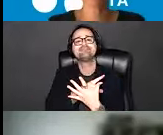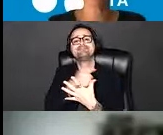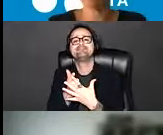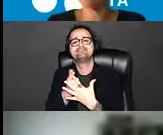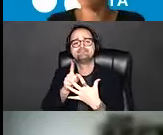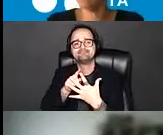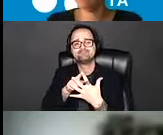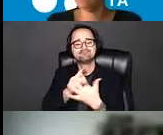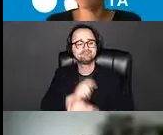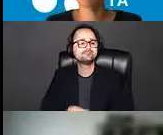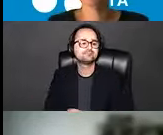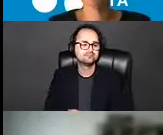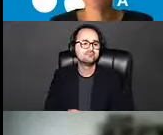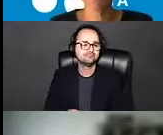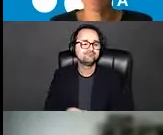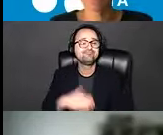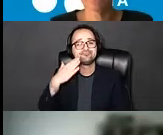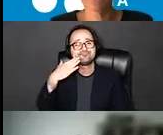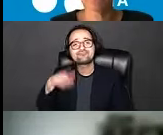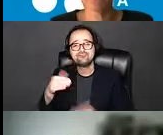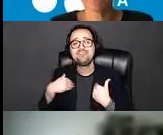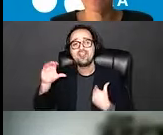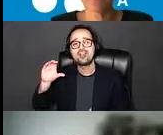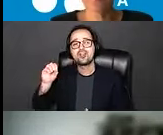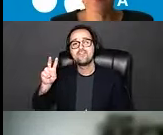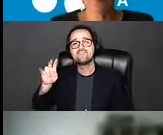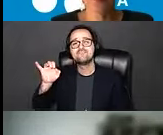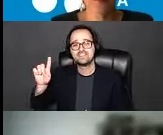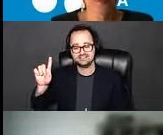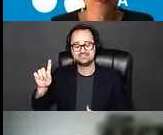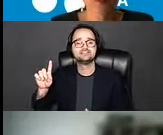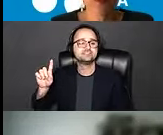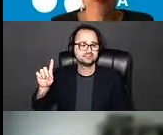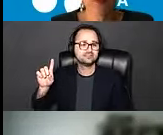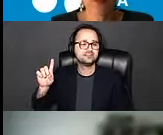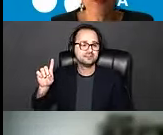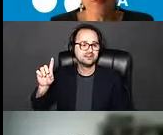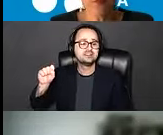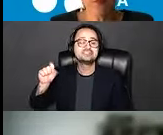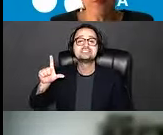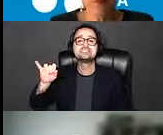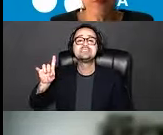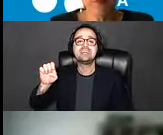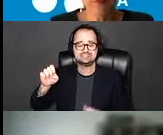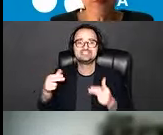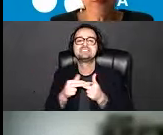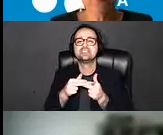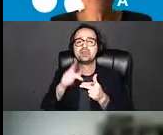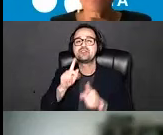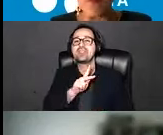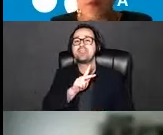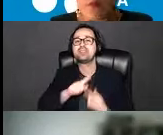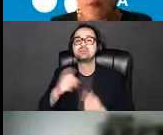right, you've probably heard there is a COVID slide in education for students, K through 12 students. And so that is